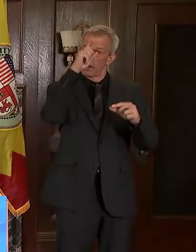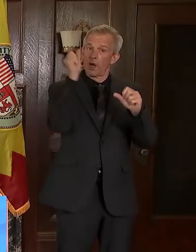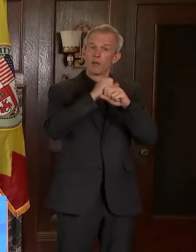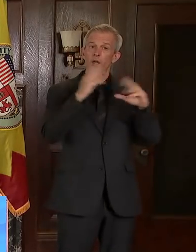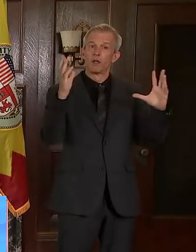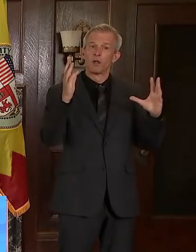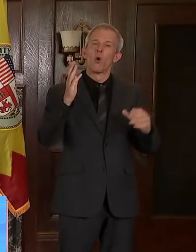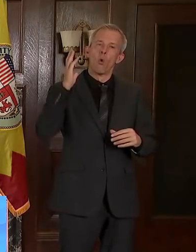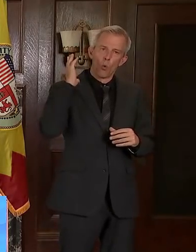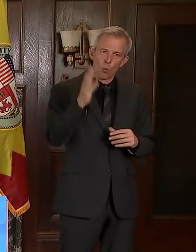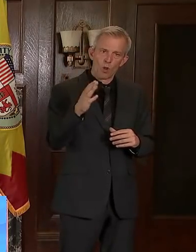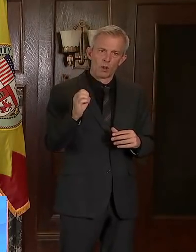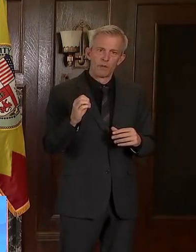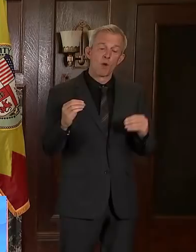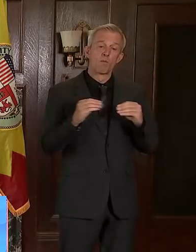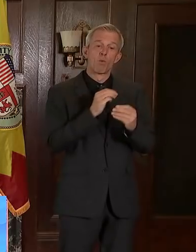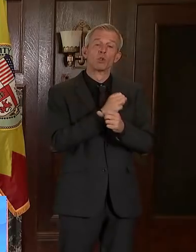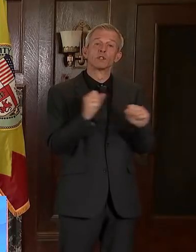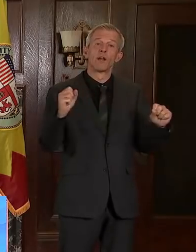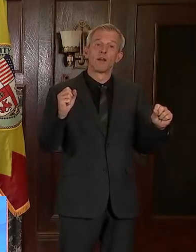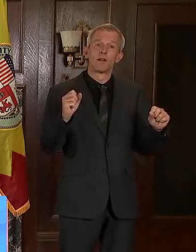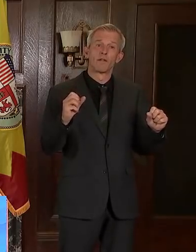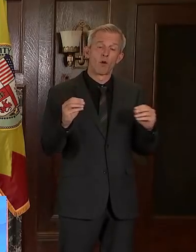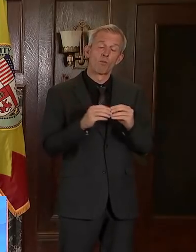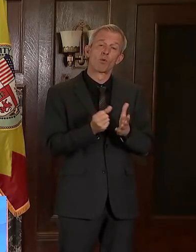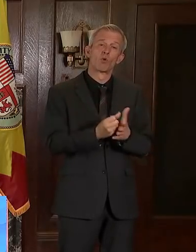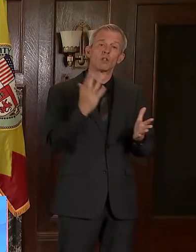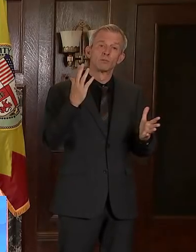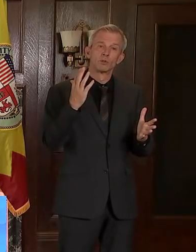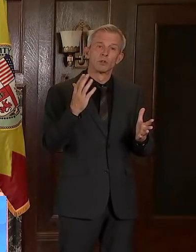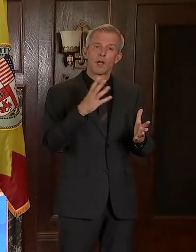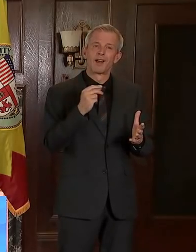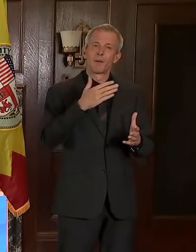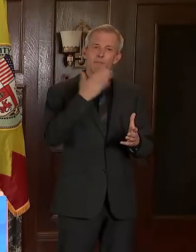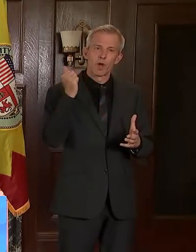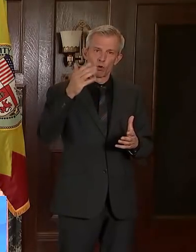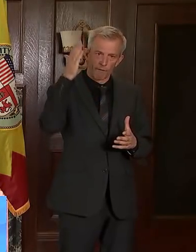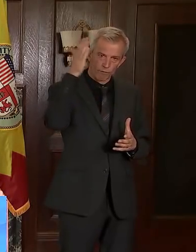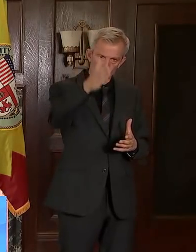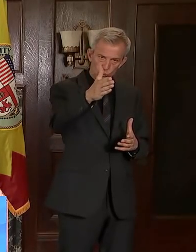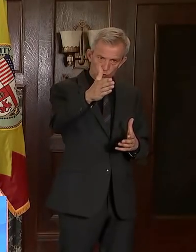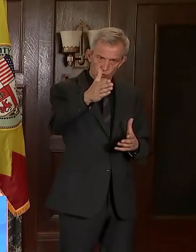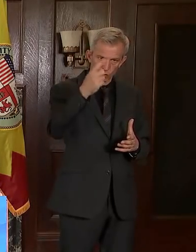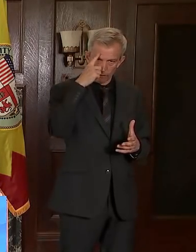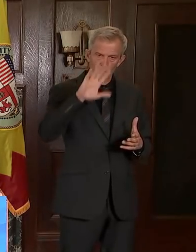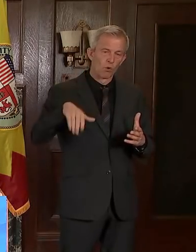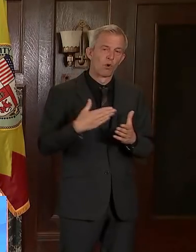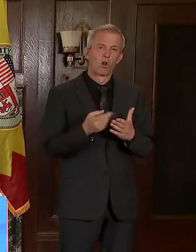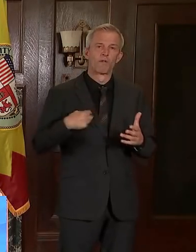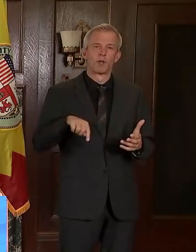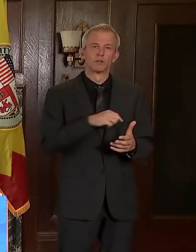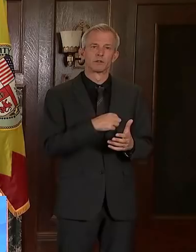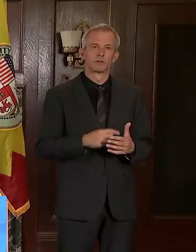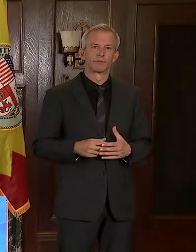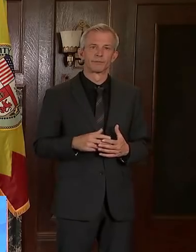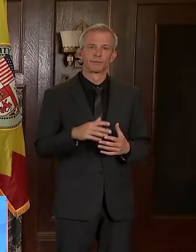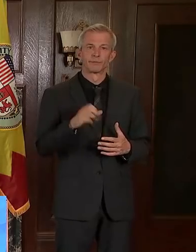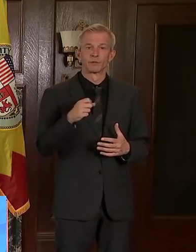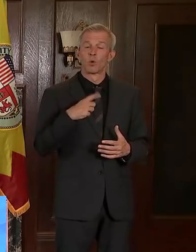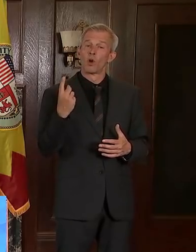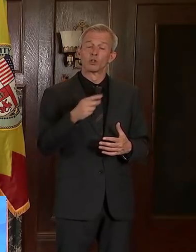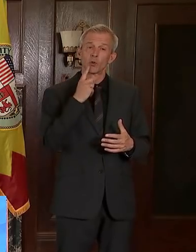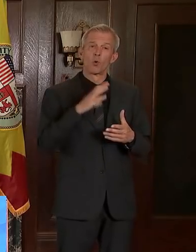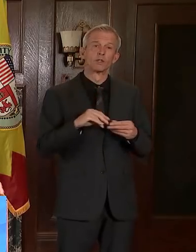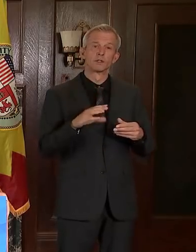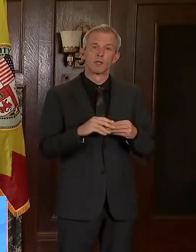be a safer, a more prosperous, and a better future ahead for all of us. So as I always